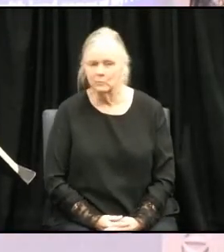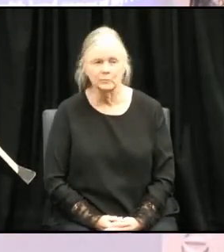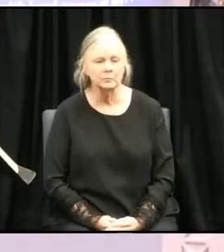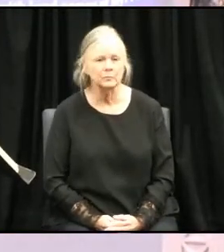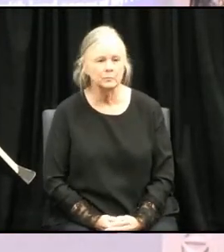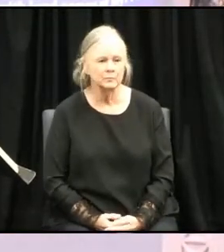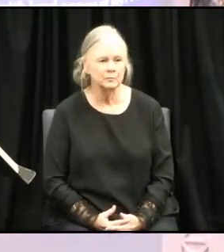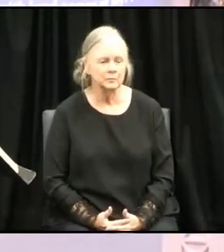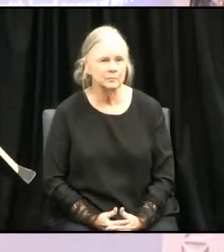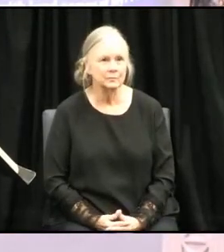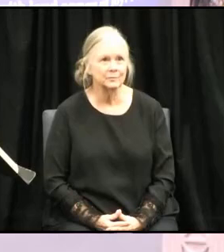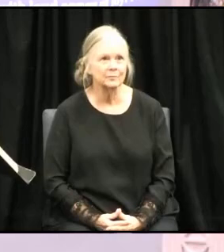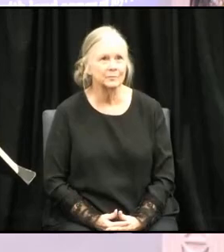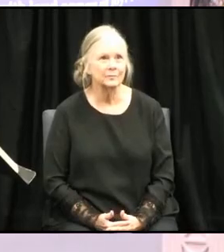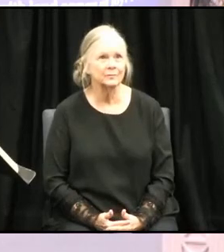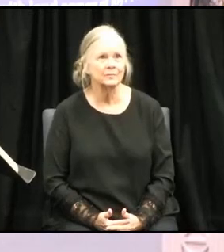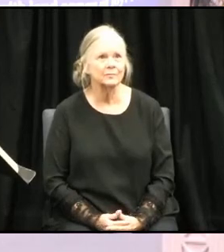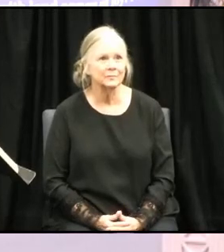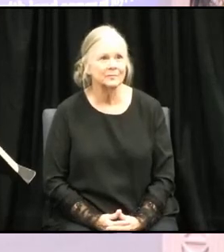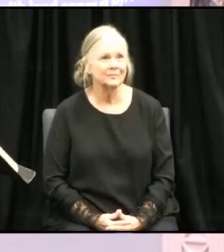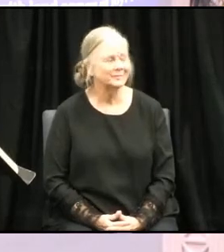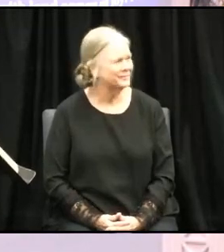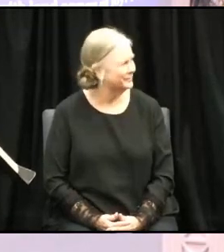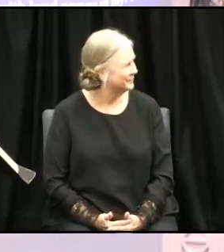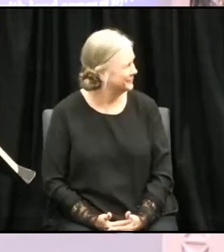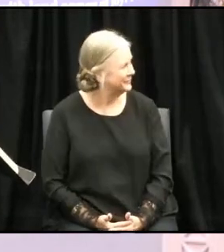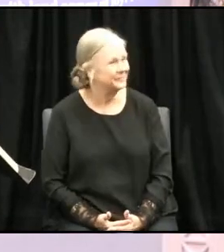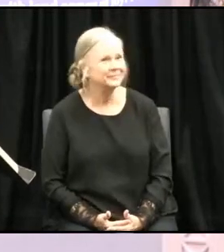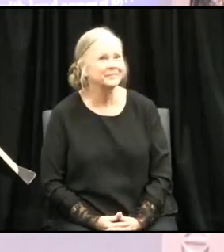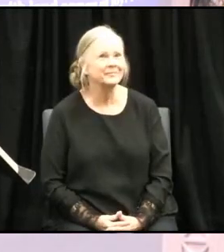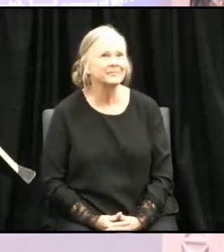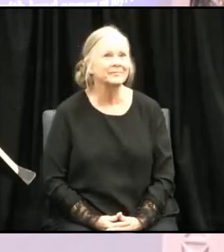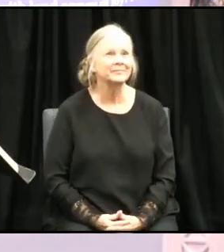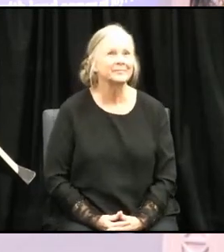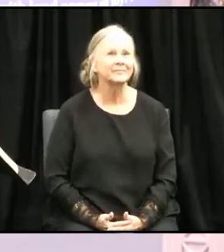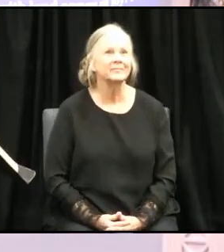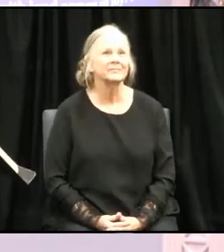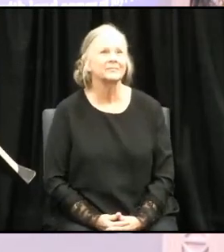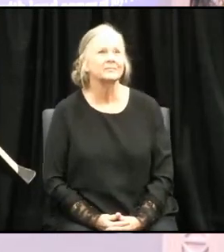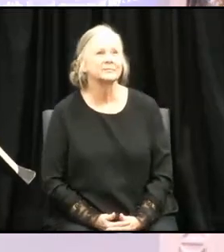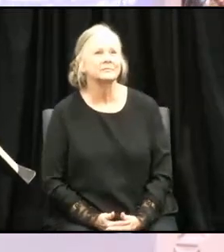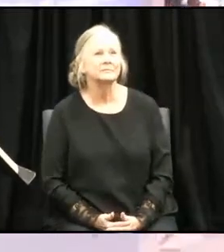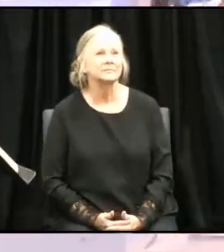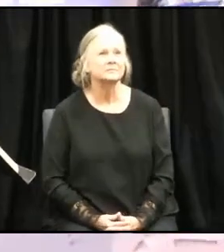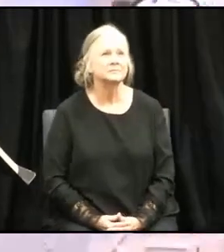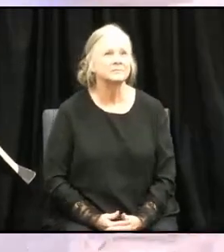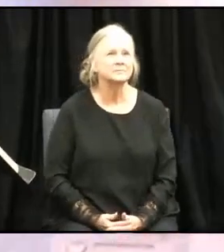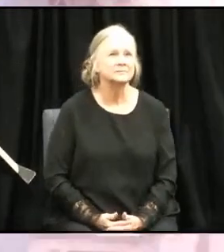Thank you.